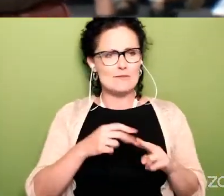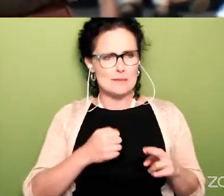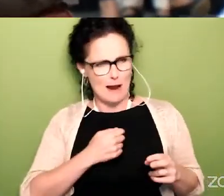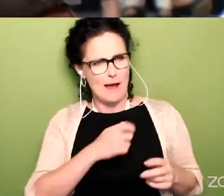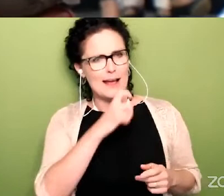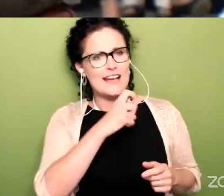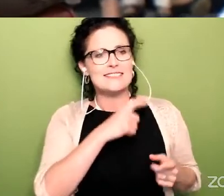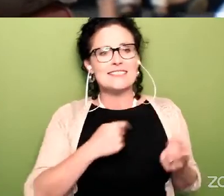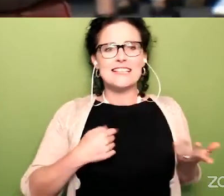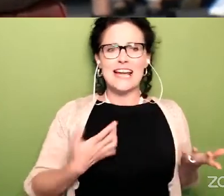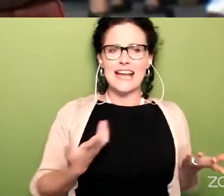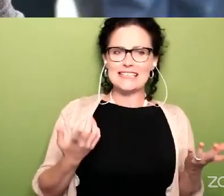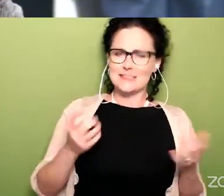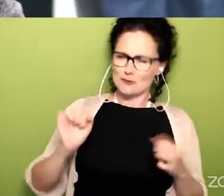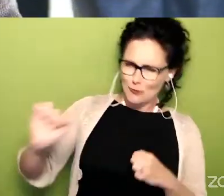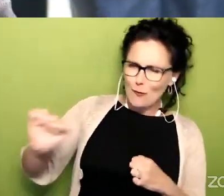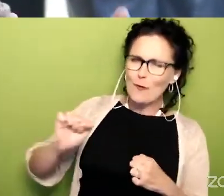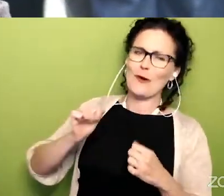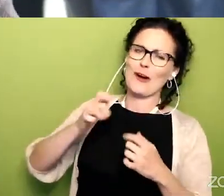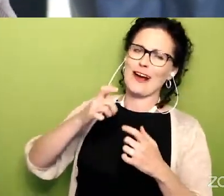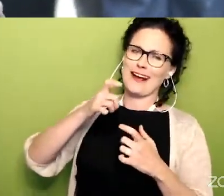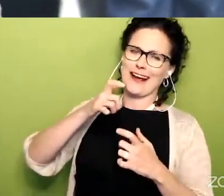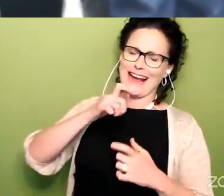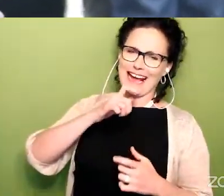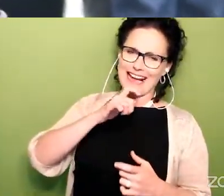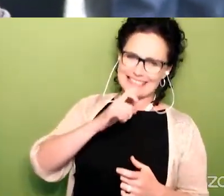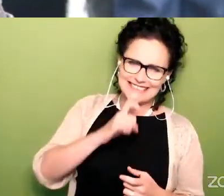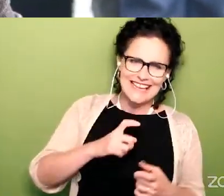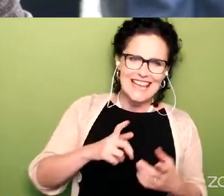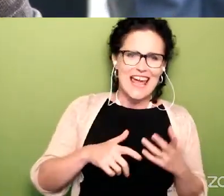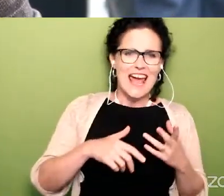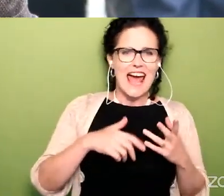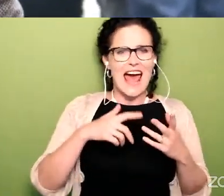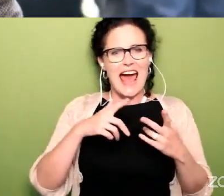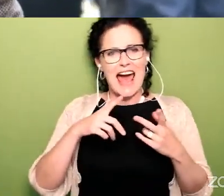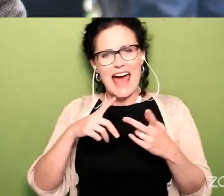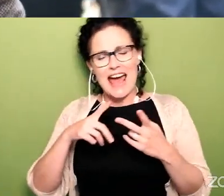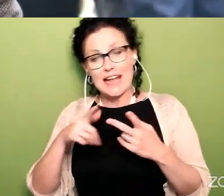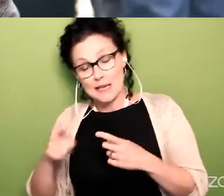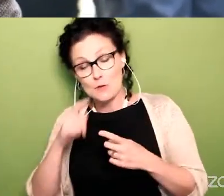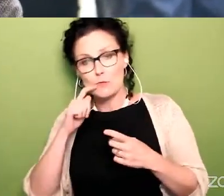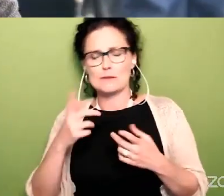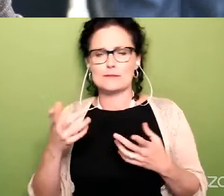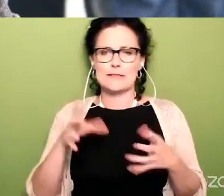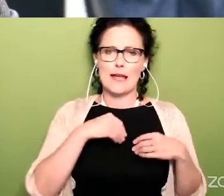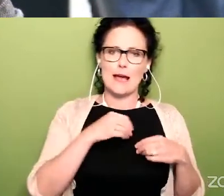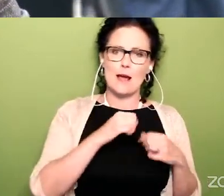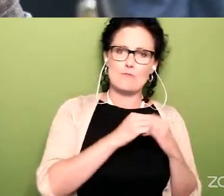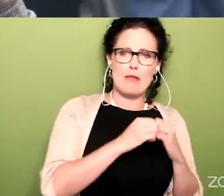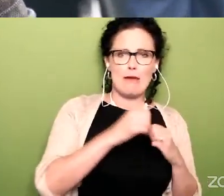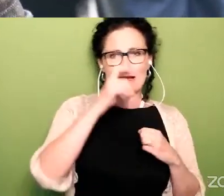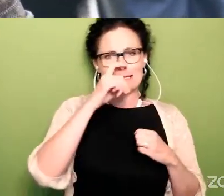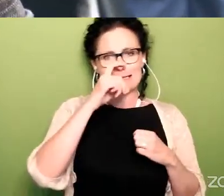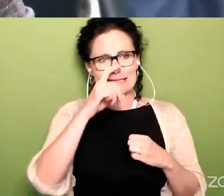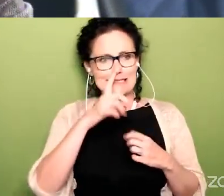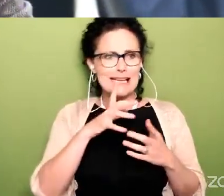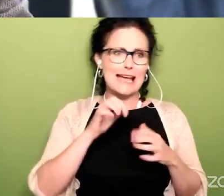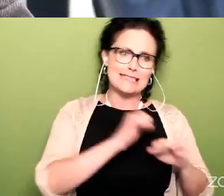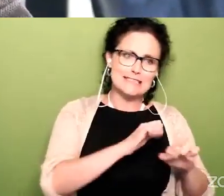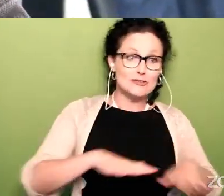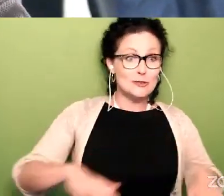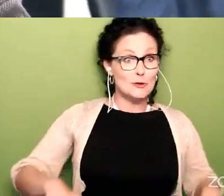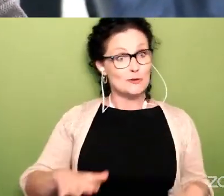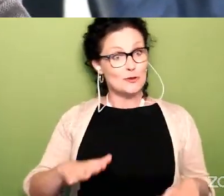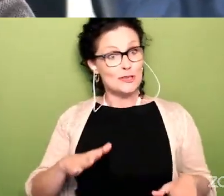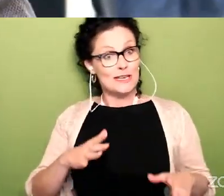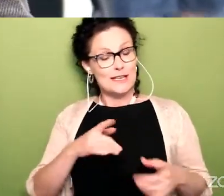us to go and make a future for ourselves. They gave us their approval. It doesn't mean I do not miss them. Who will oil my hair with jasmine and